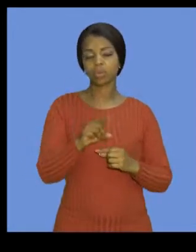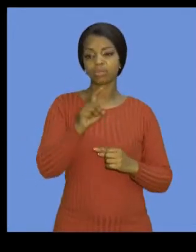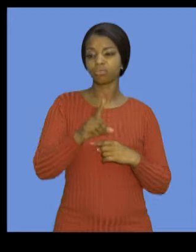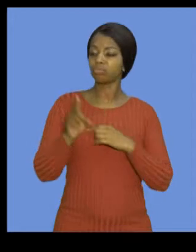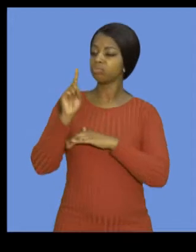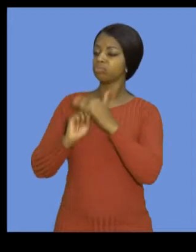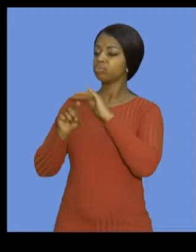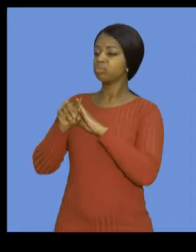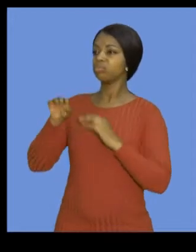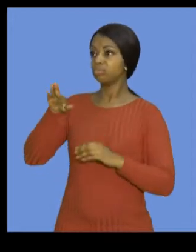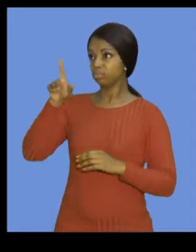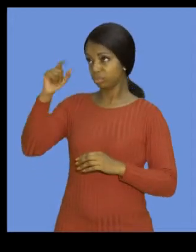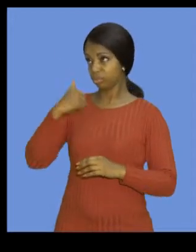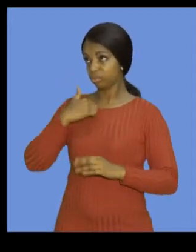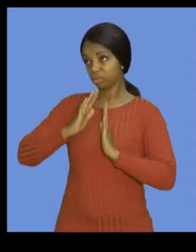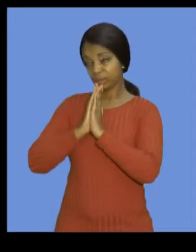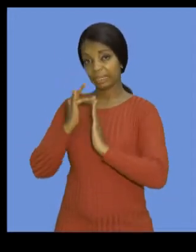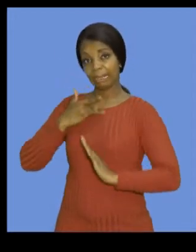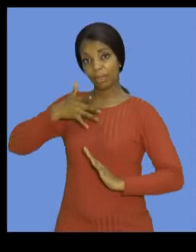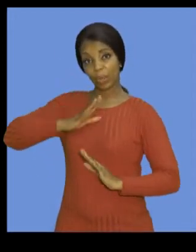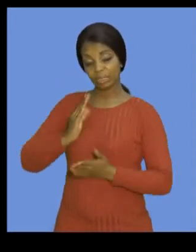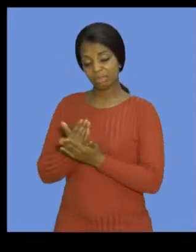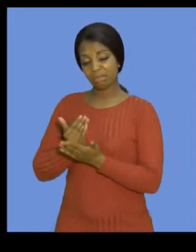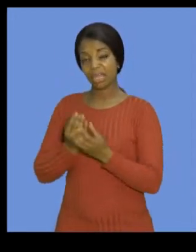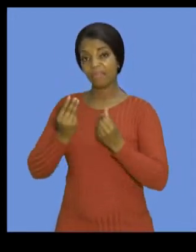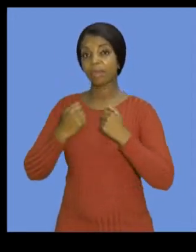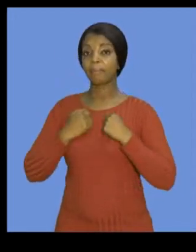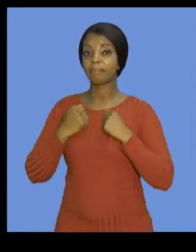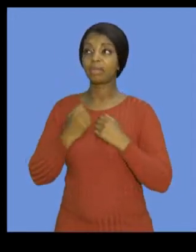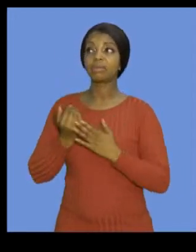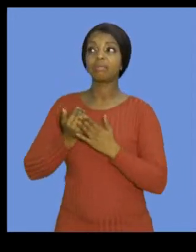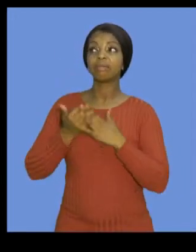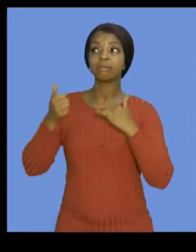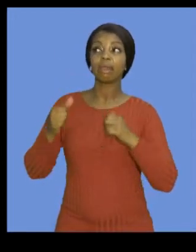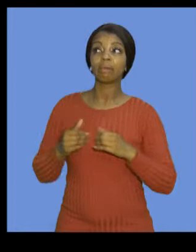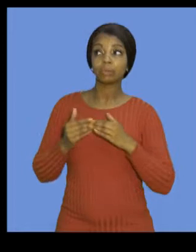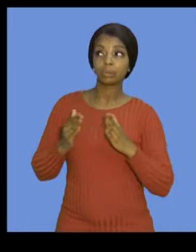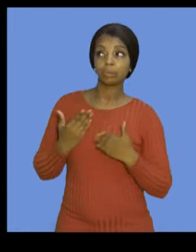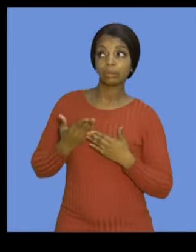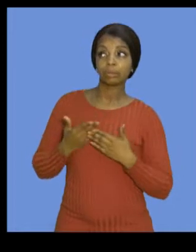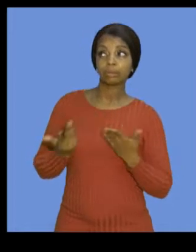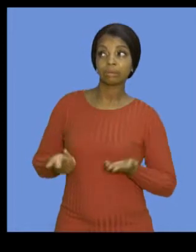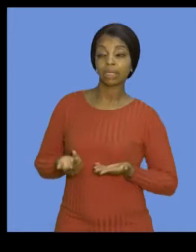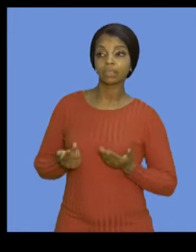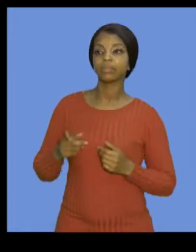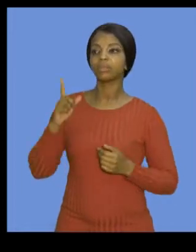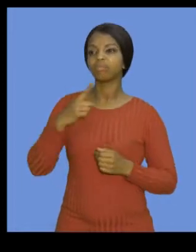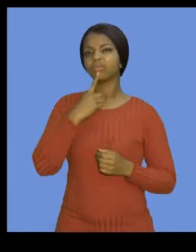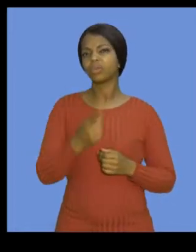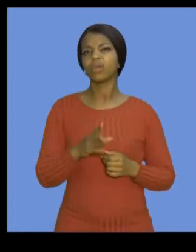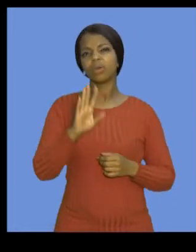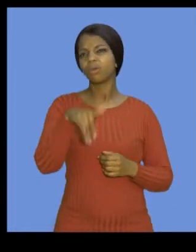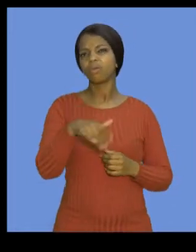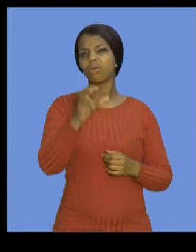and you say, can I please save my money in a savings account? And then they say to you, we're going to offer you some